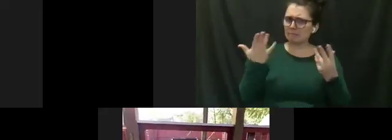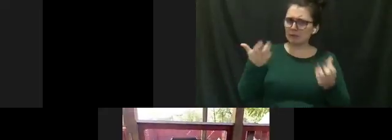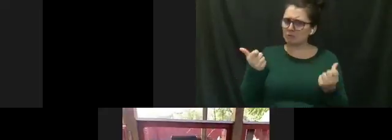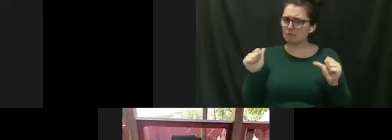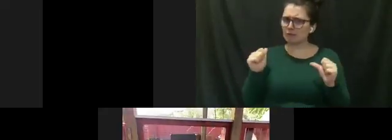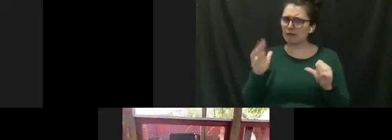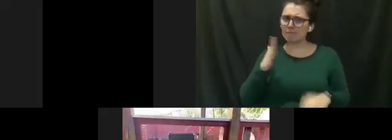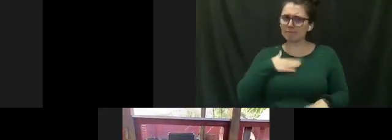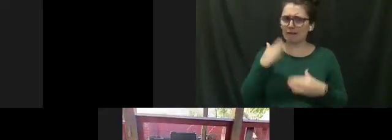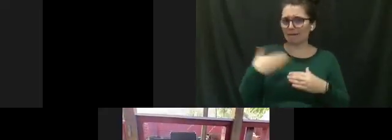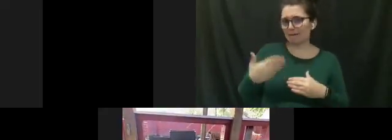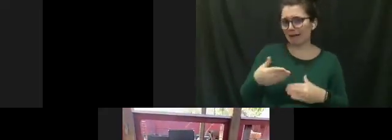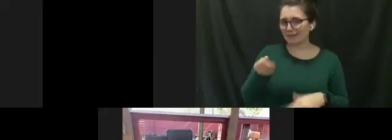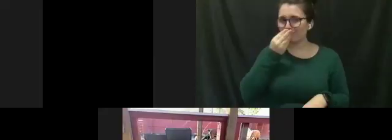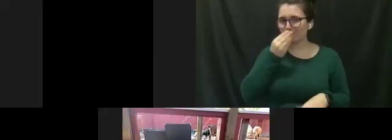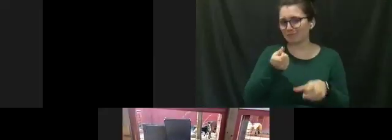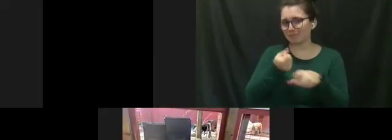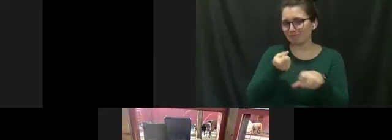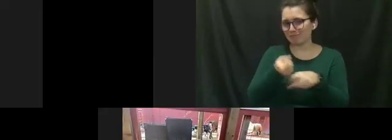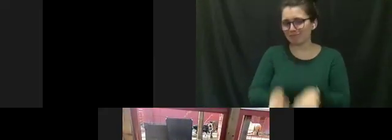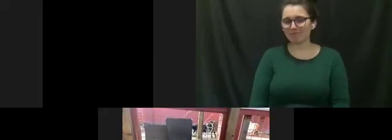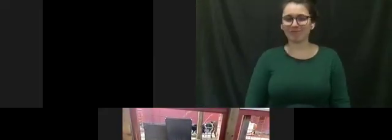Okay, sorry, I've got to set it down. Turn a page.